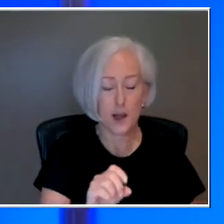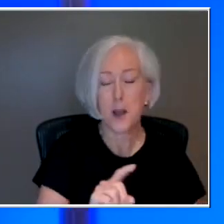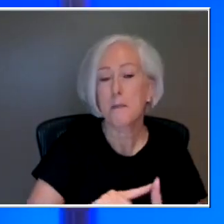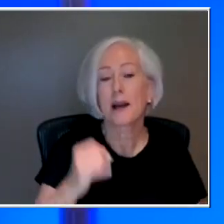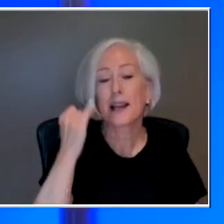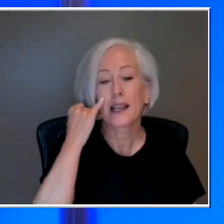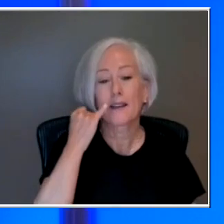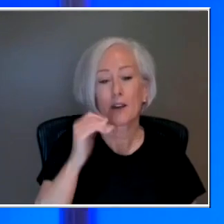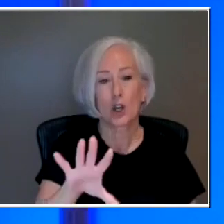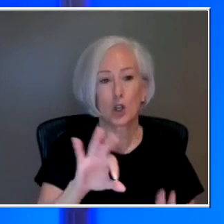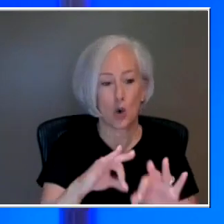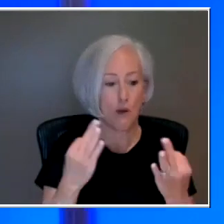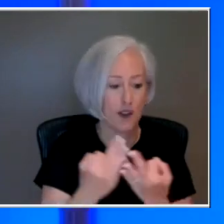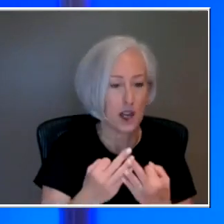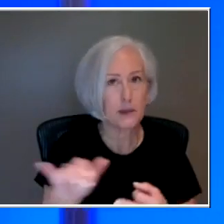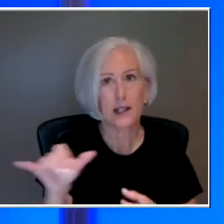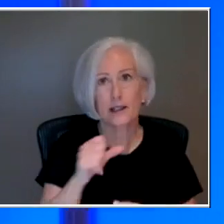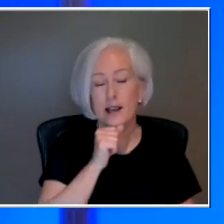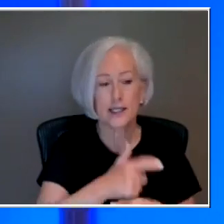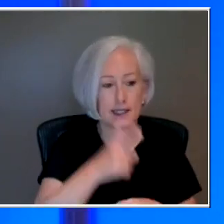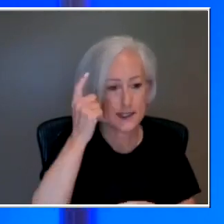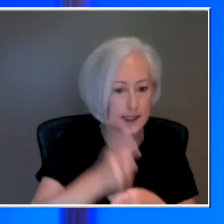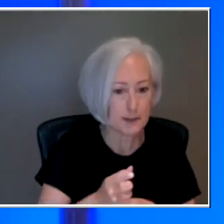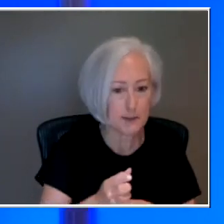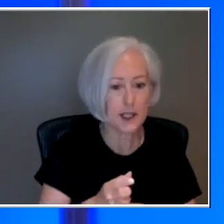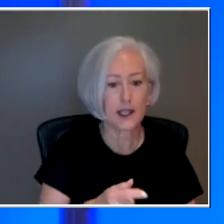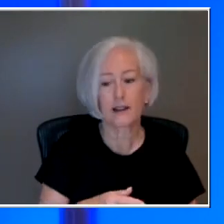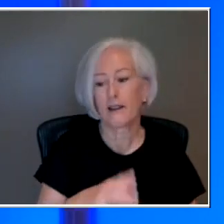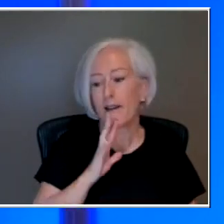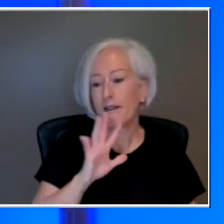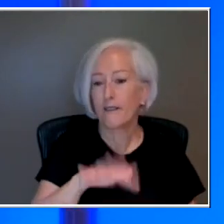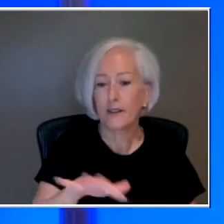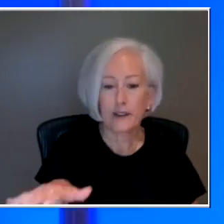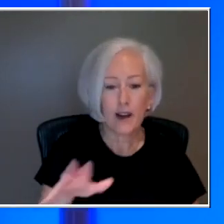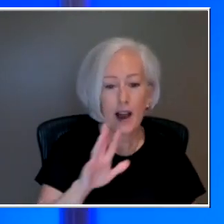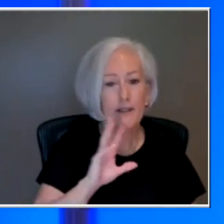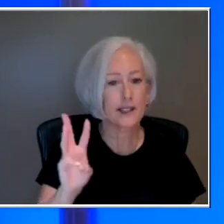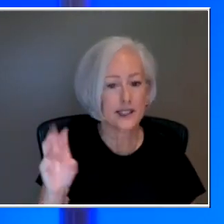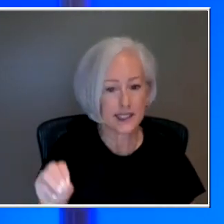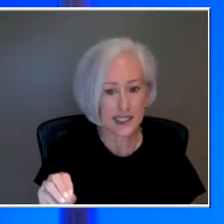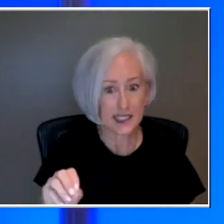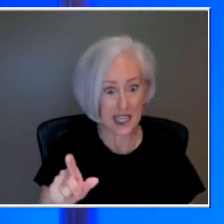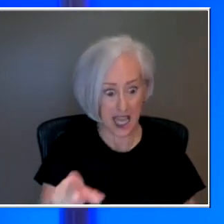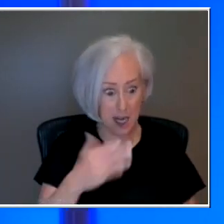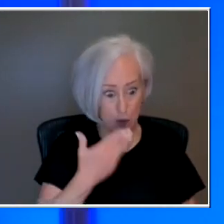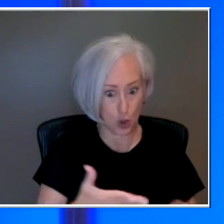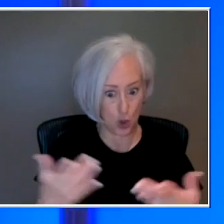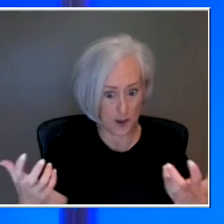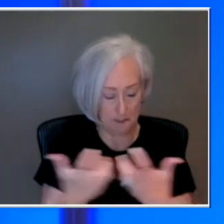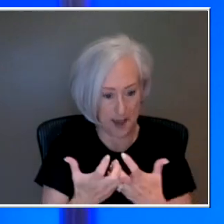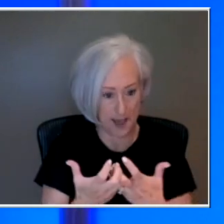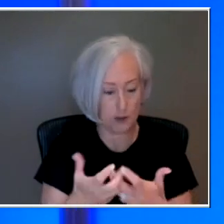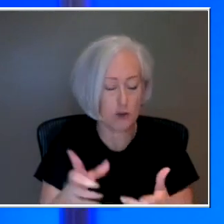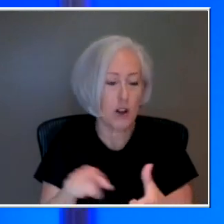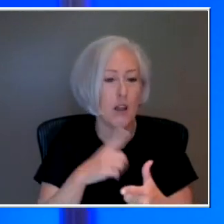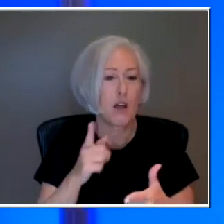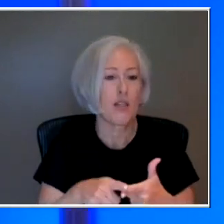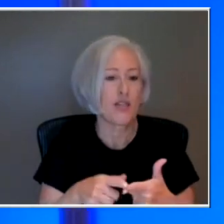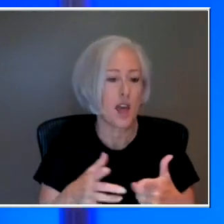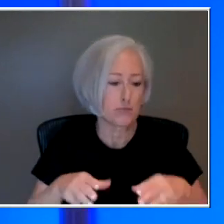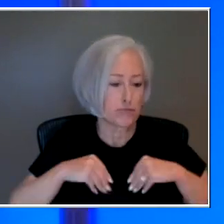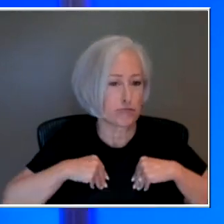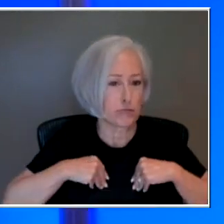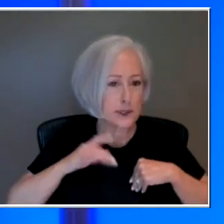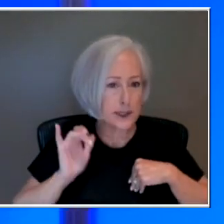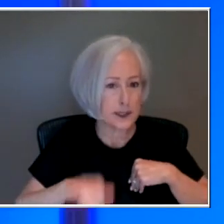typing your siblings, and the sibling is 55, 60 years old, and they are a match with the patient, then that is acceptable in